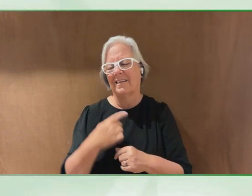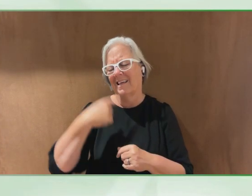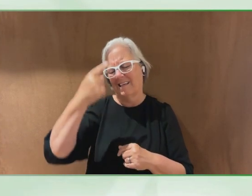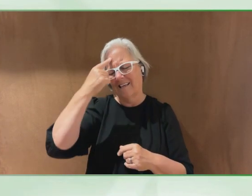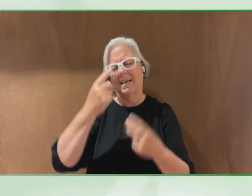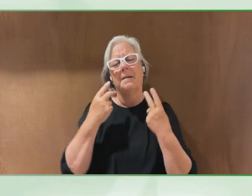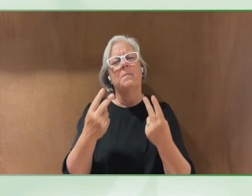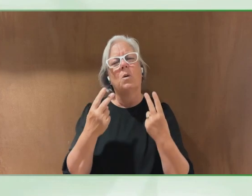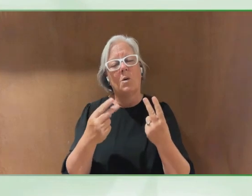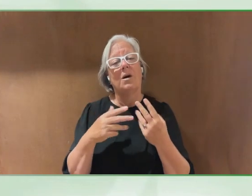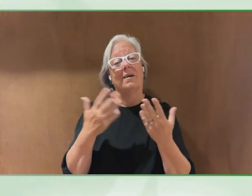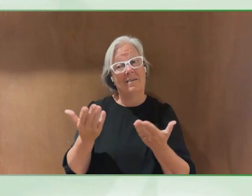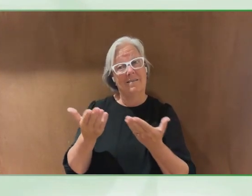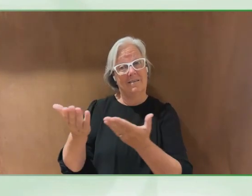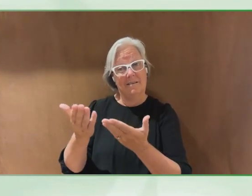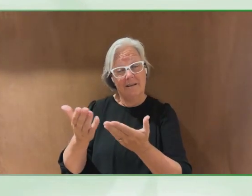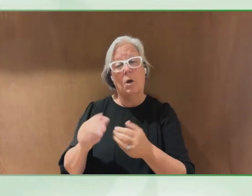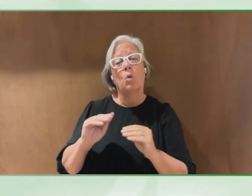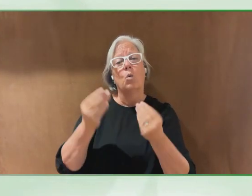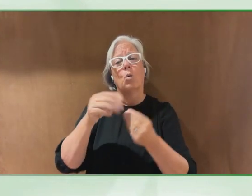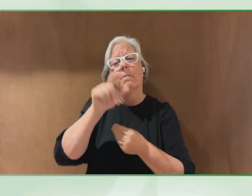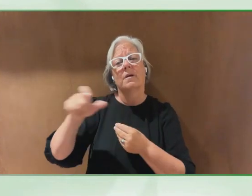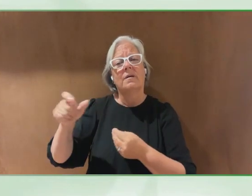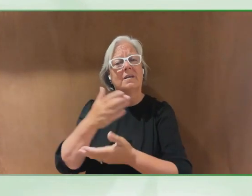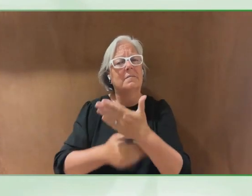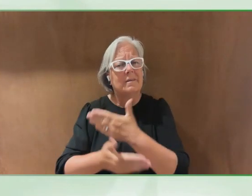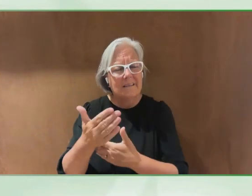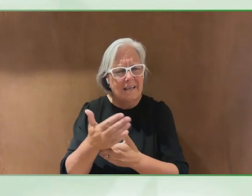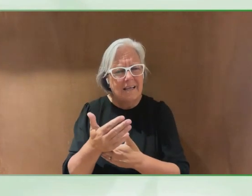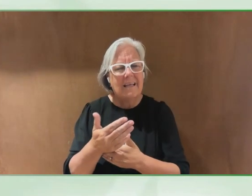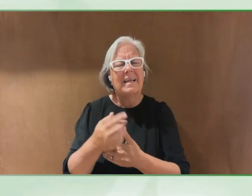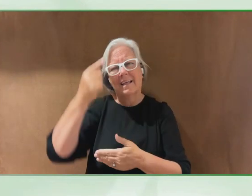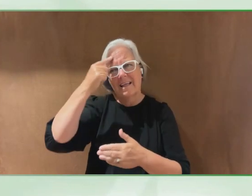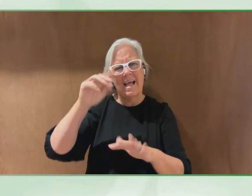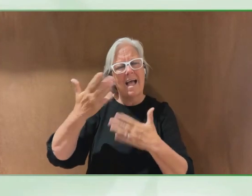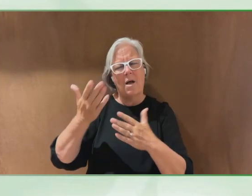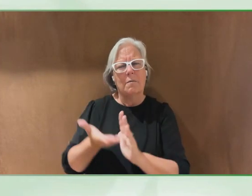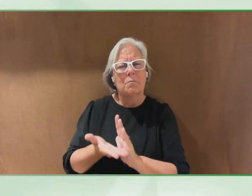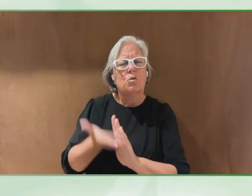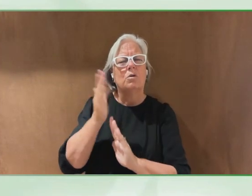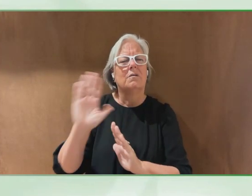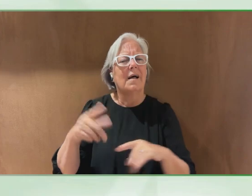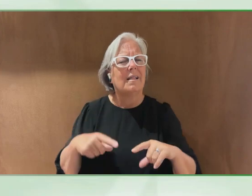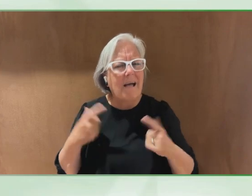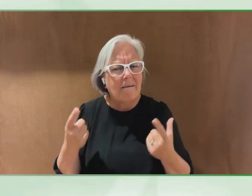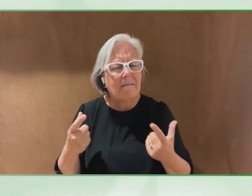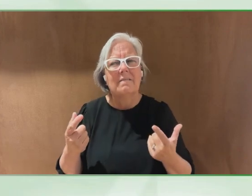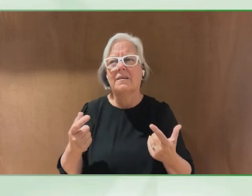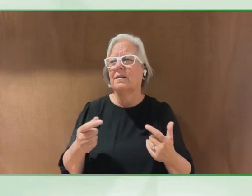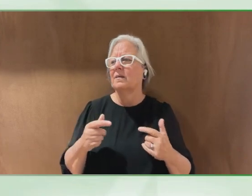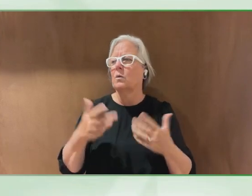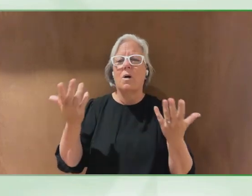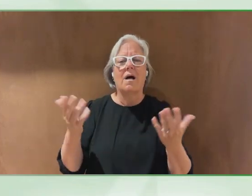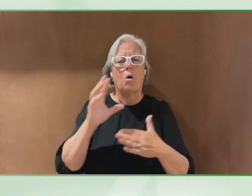with disabilities to find out how we can improve their lives and make it a little bit better, and work with companies that may be employing